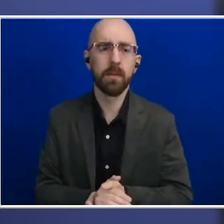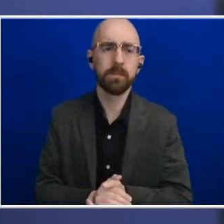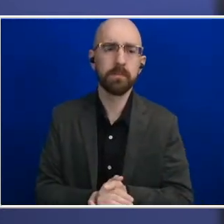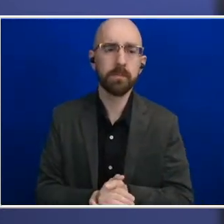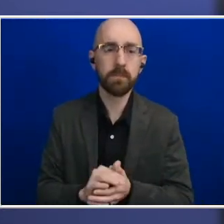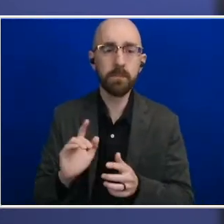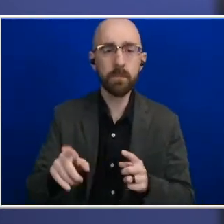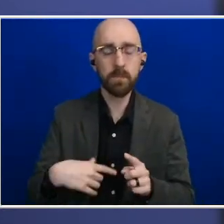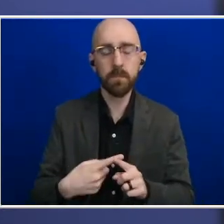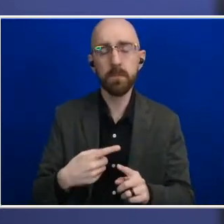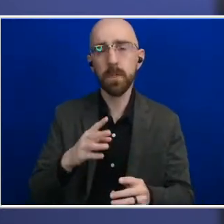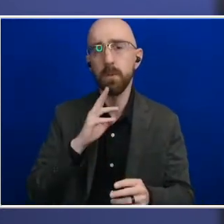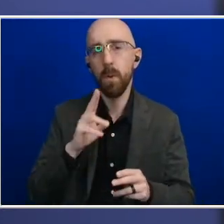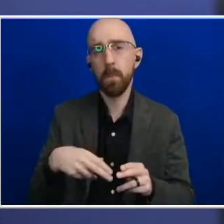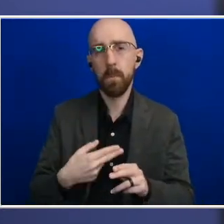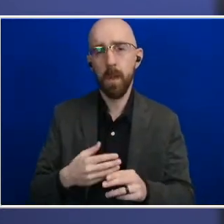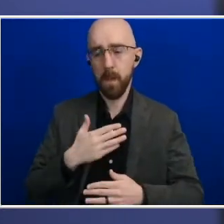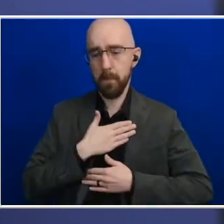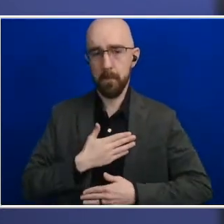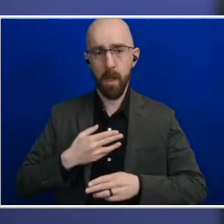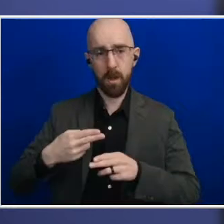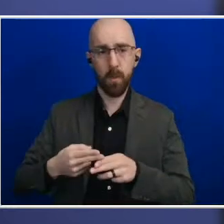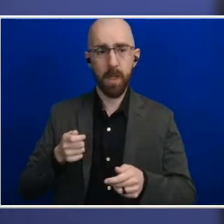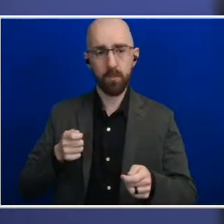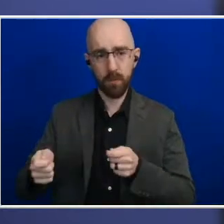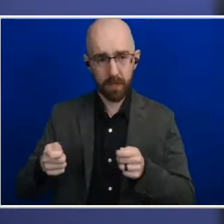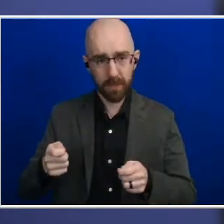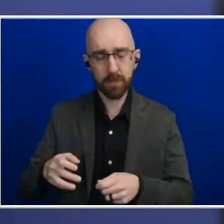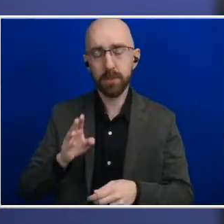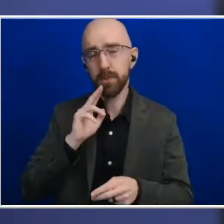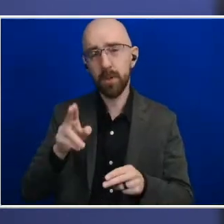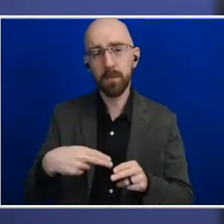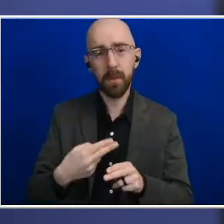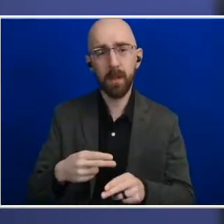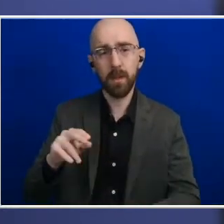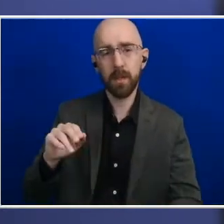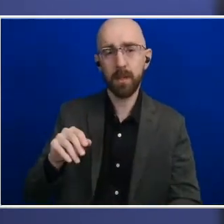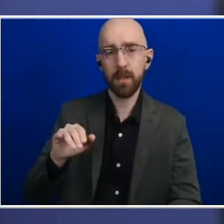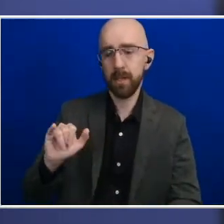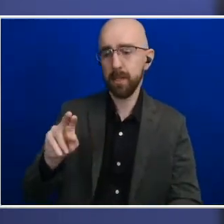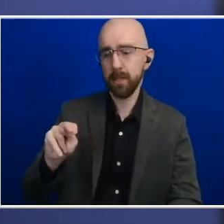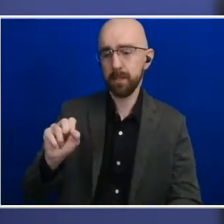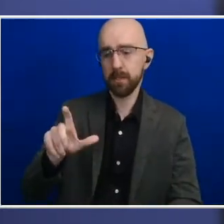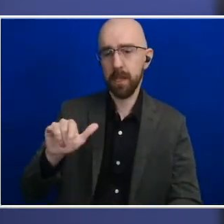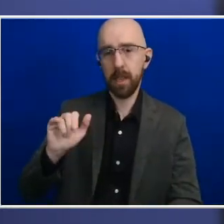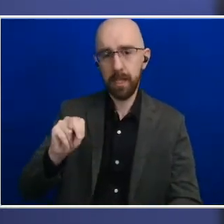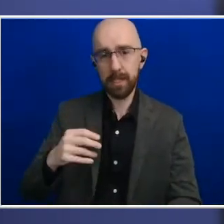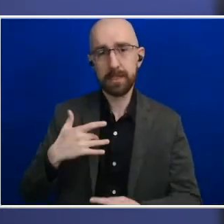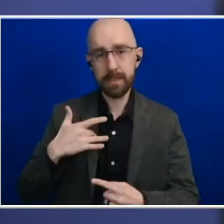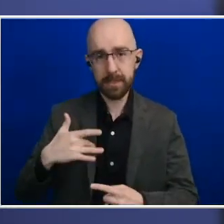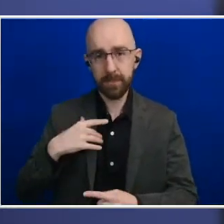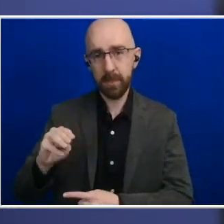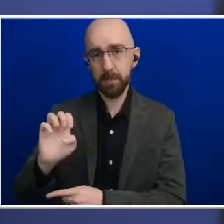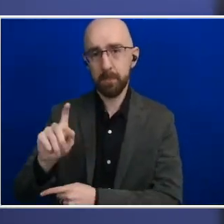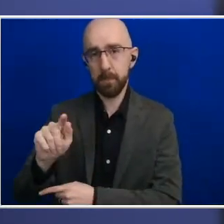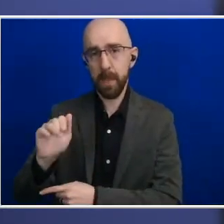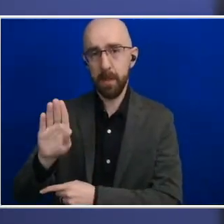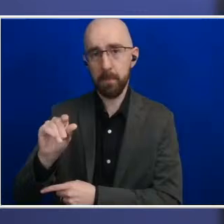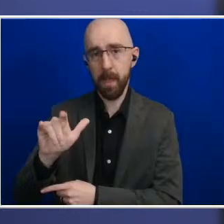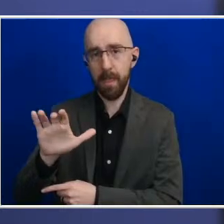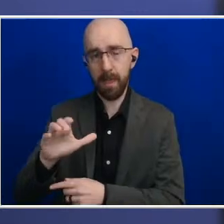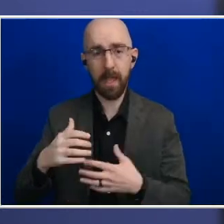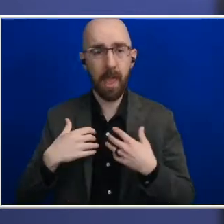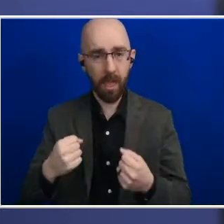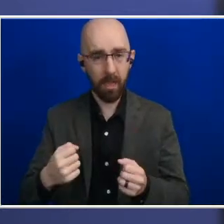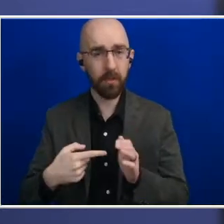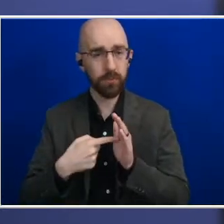about body weight regulation, now when you talk about insulin sensitivity and metabolic health, there's some pretty good studies out there showing that aging